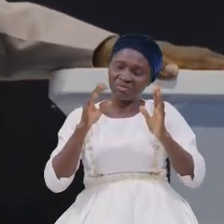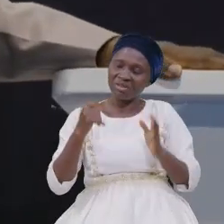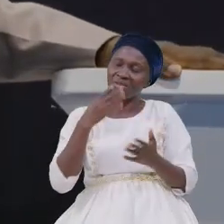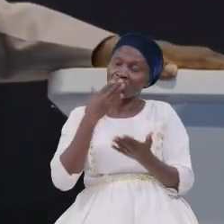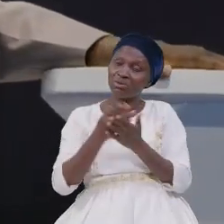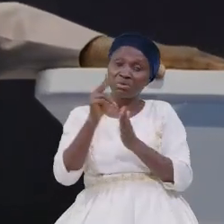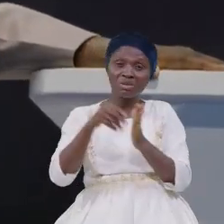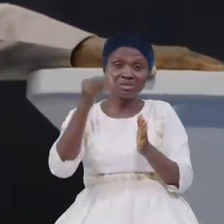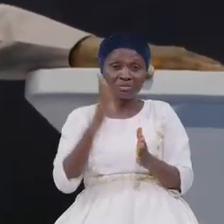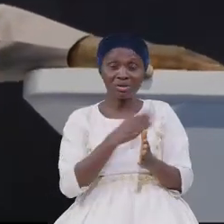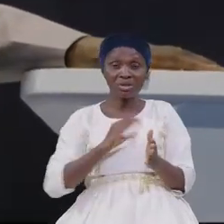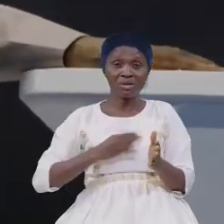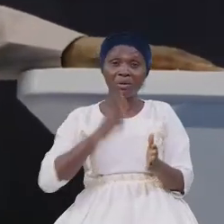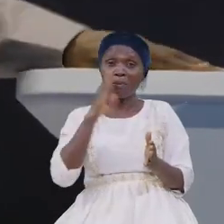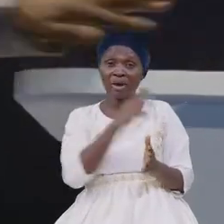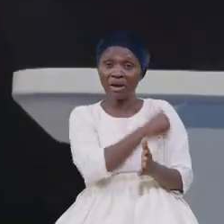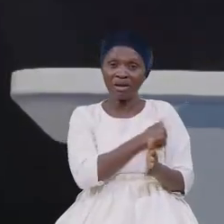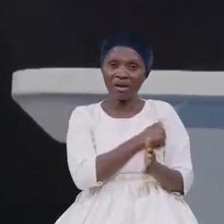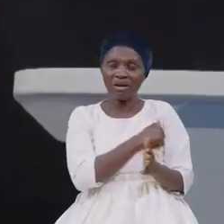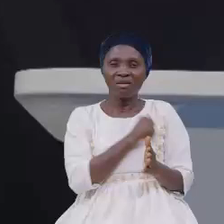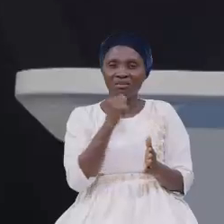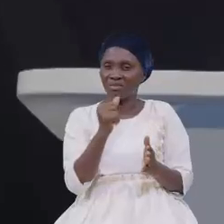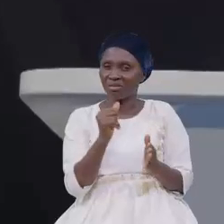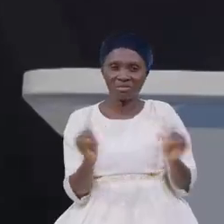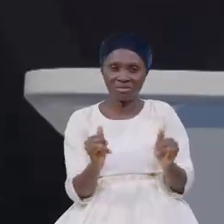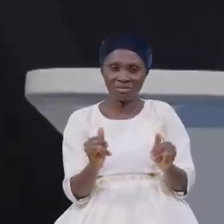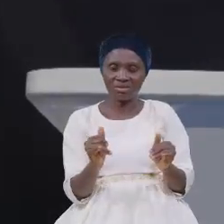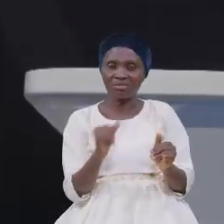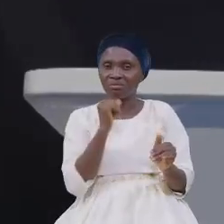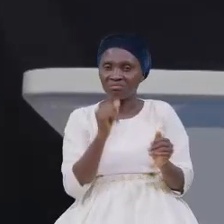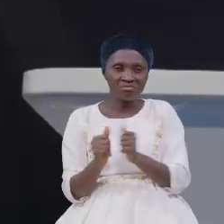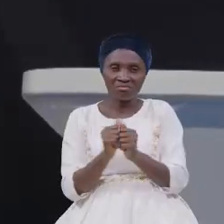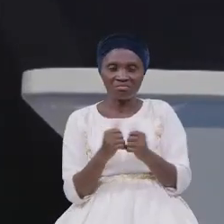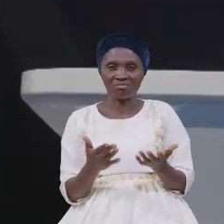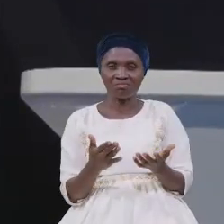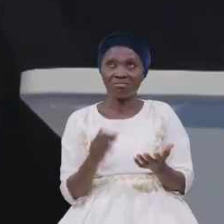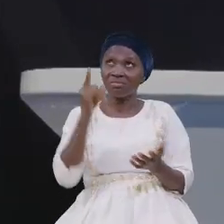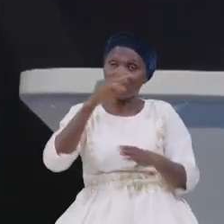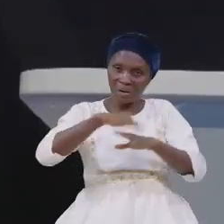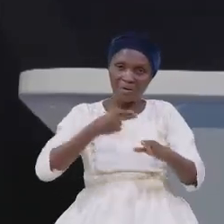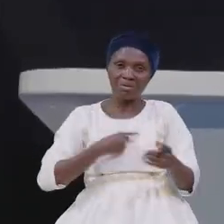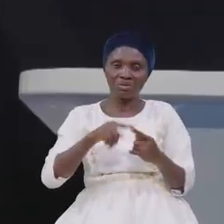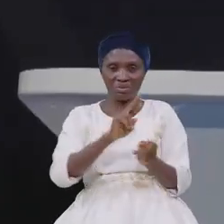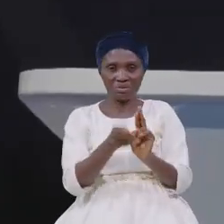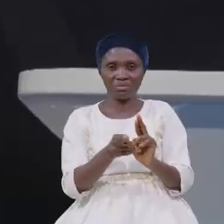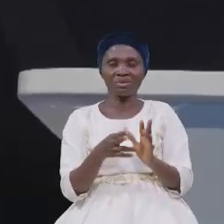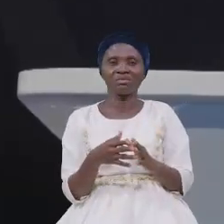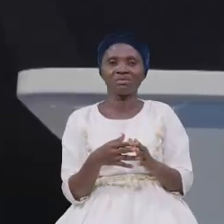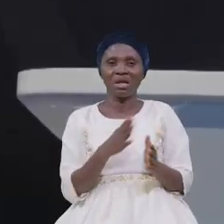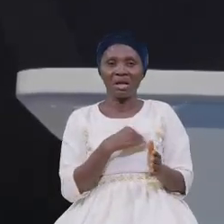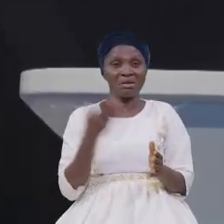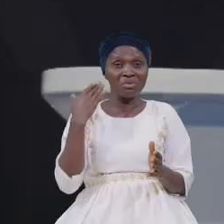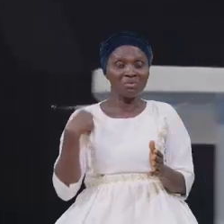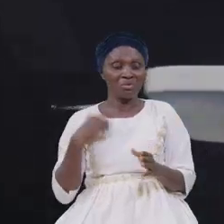mix. It calls us to repentance, and we push away and we kick away all